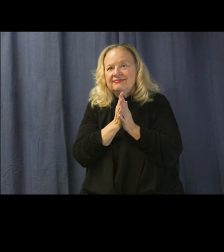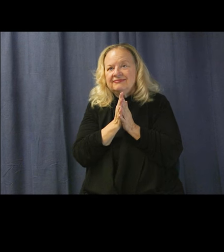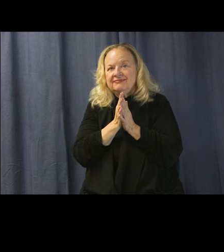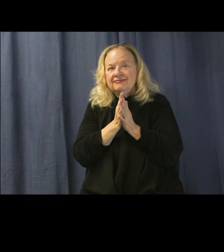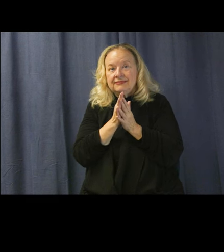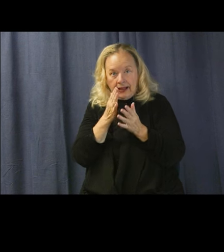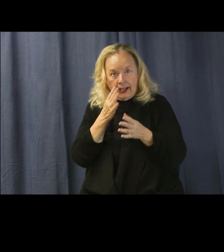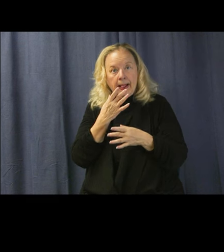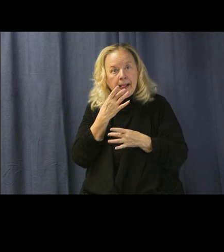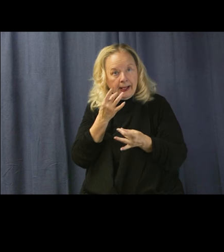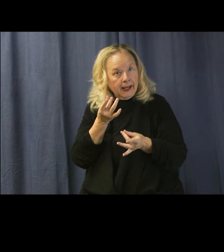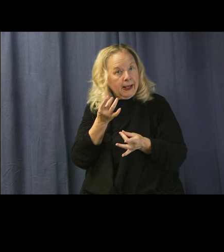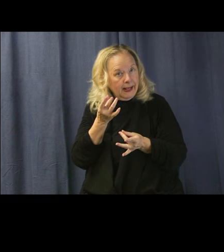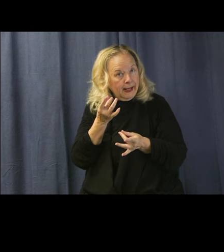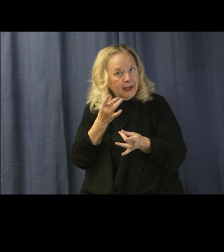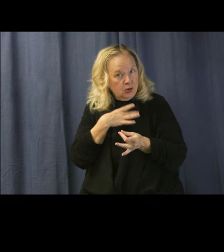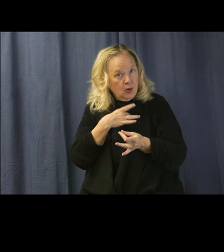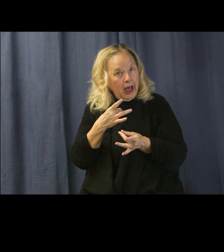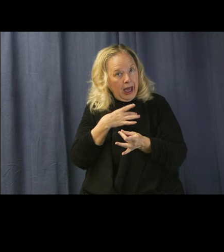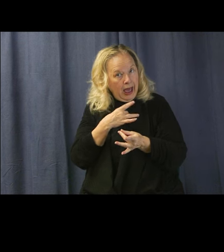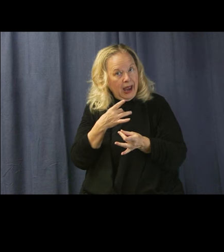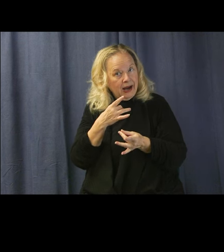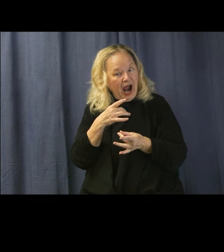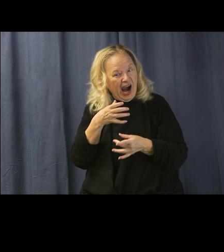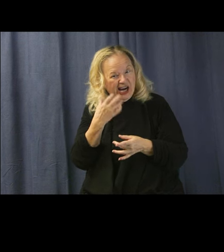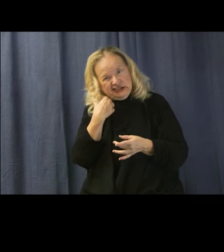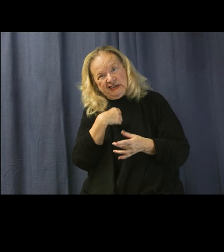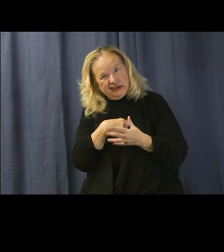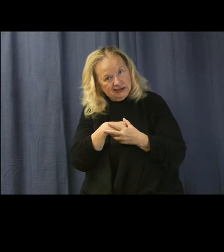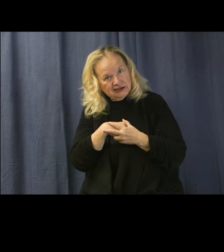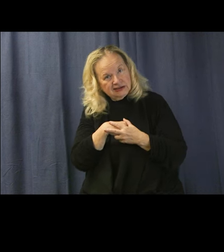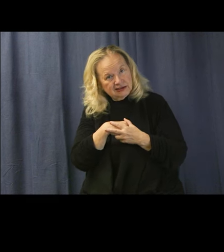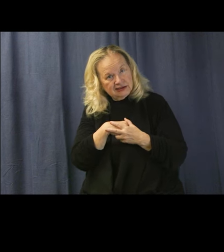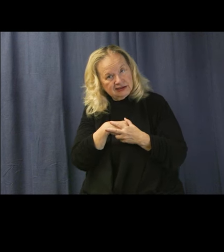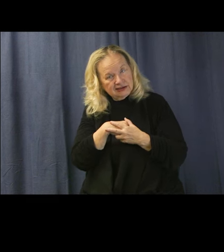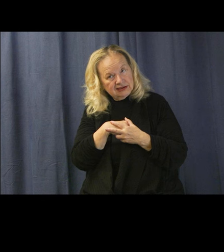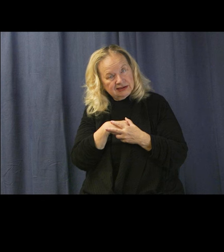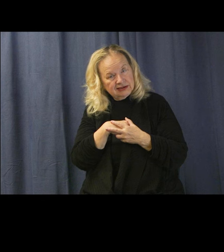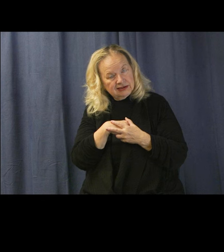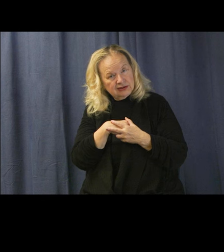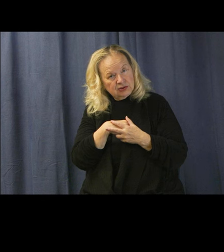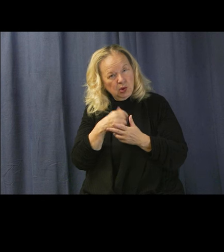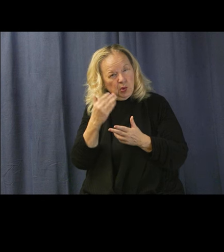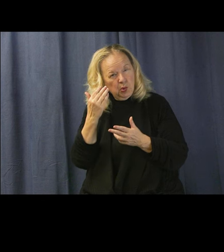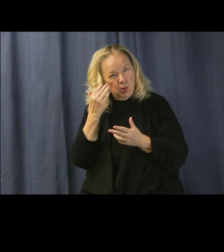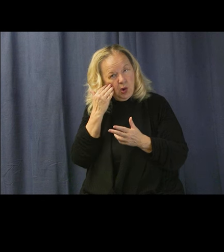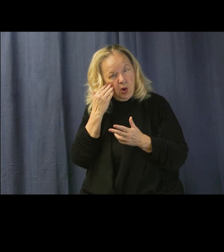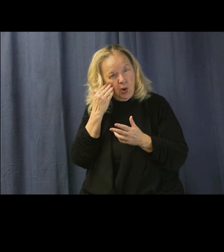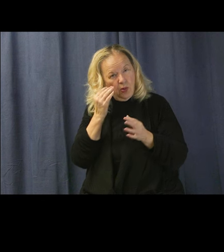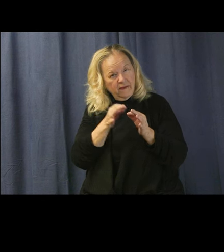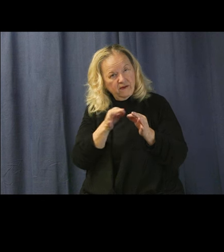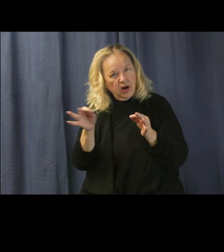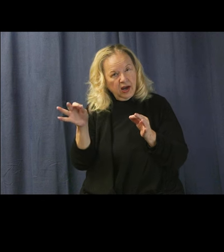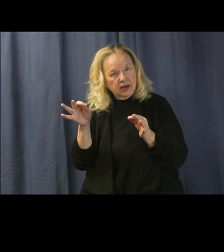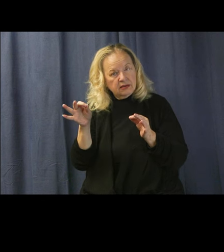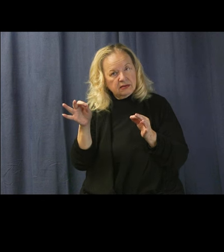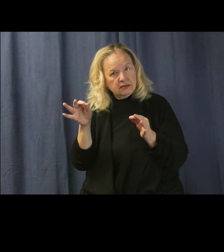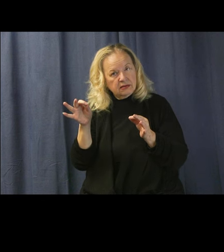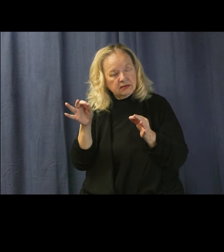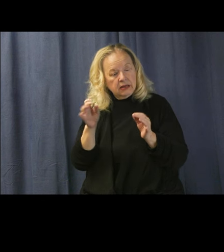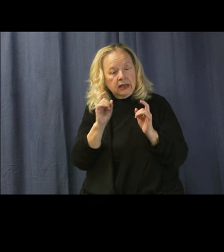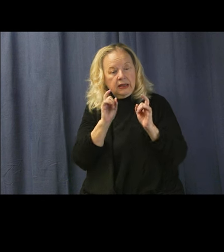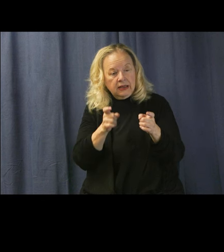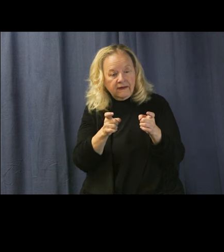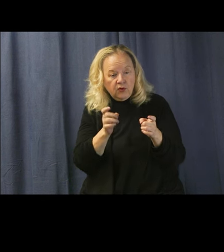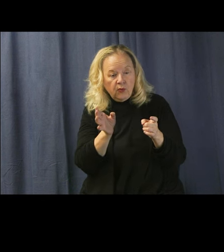Does this look good? How many of you like to take a big bite out of that? Well, you all know this phrase. Give a